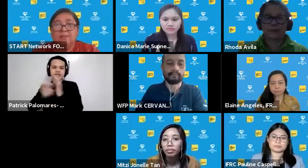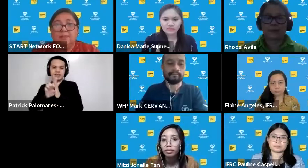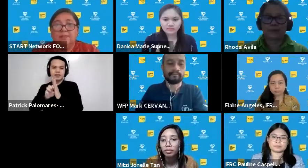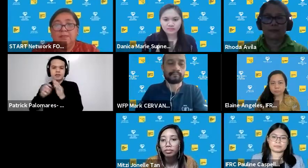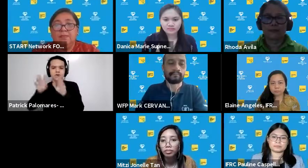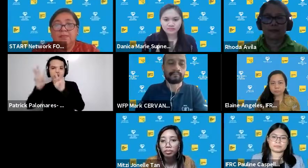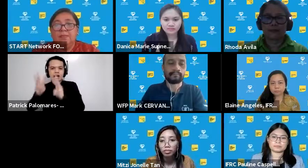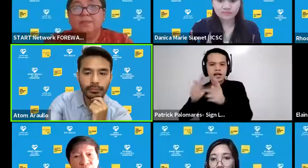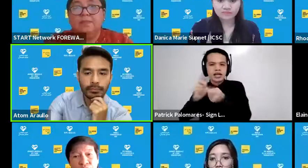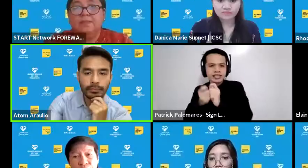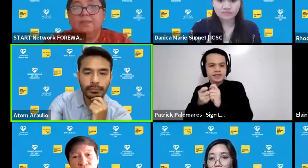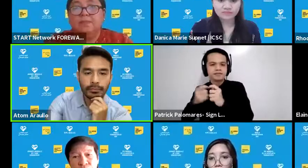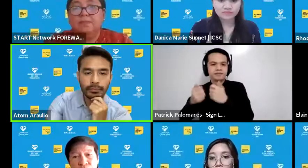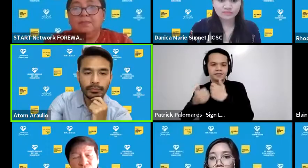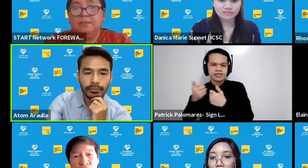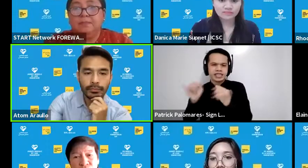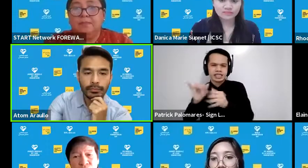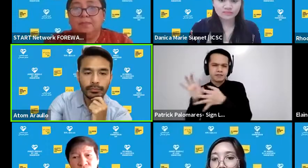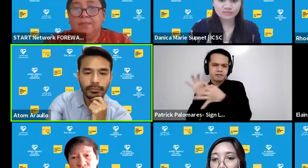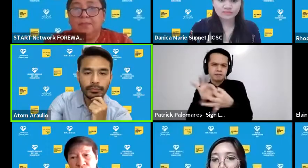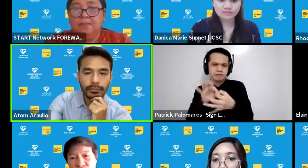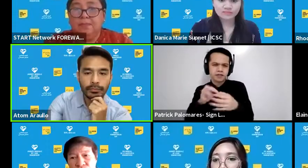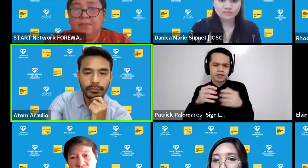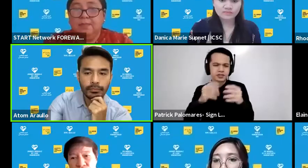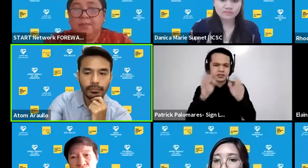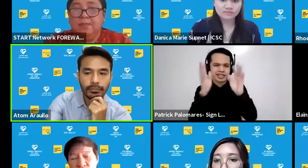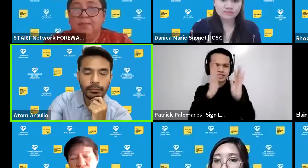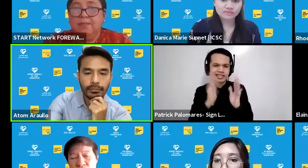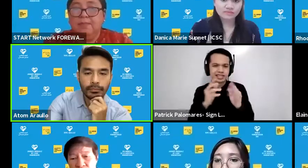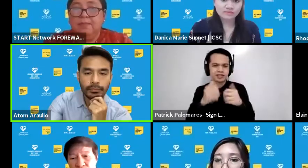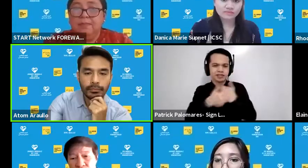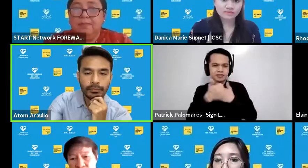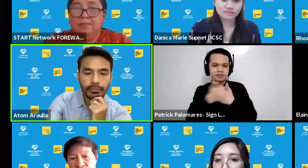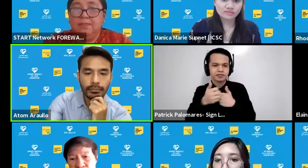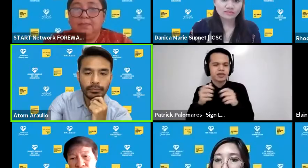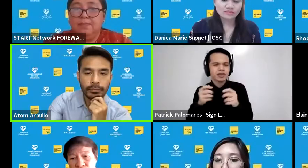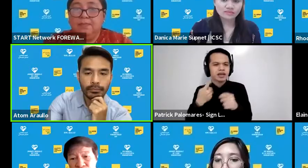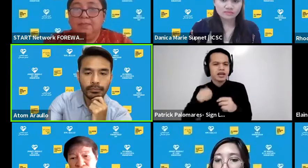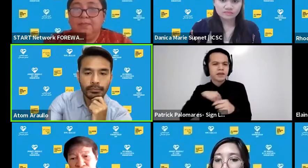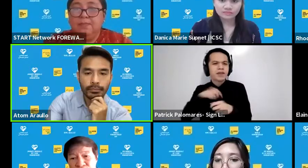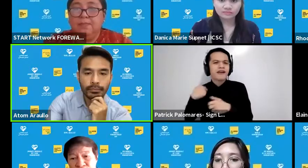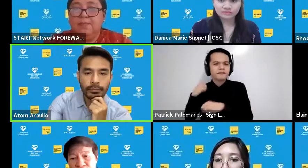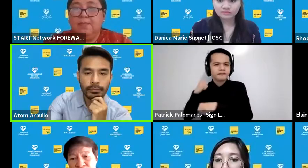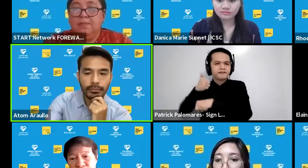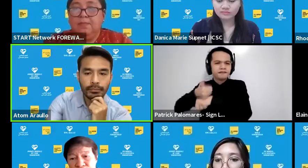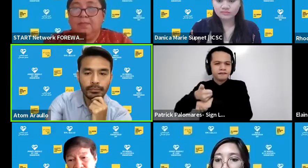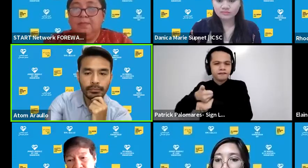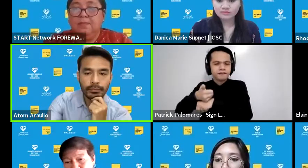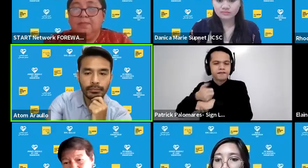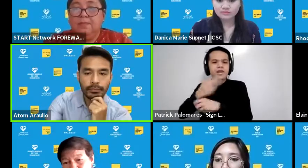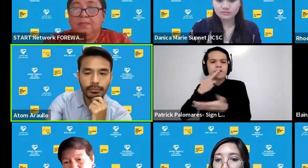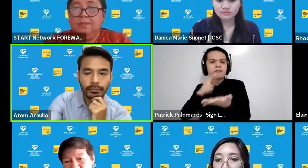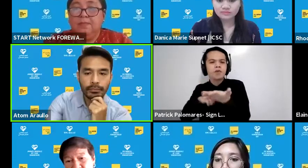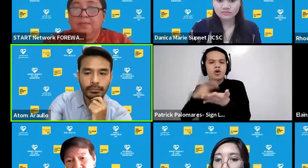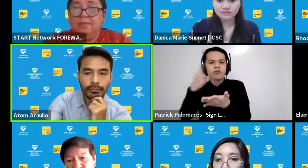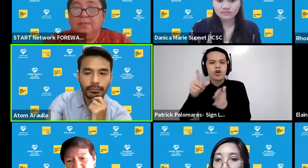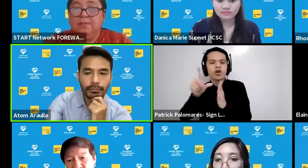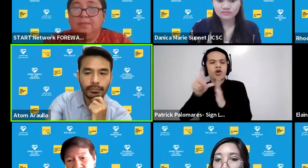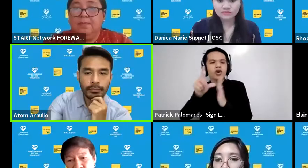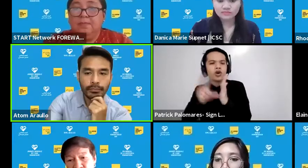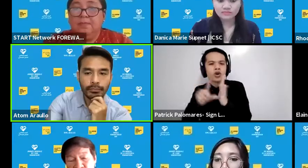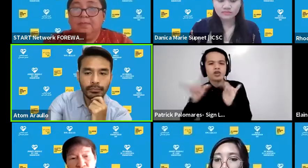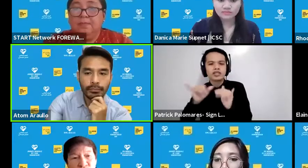or disaster, and of course, it is related to disaster risk, we actually launched just recently a report on law and public